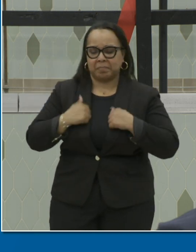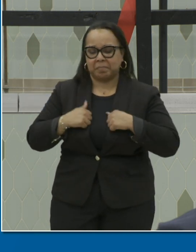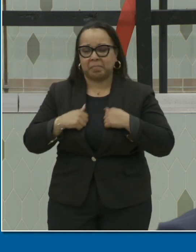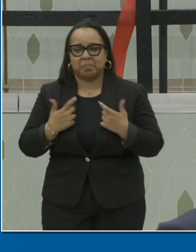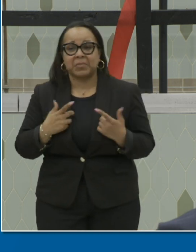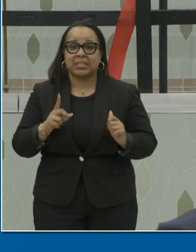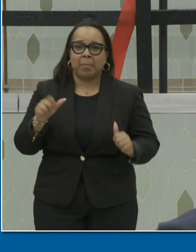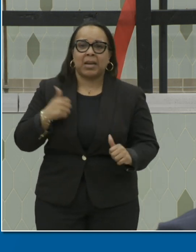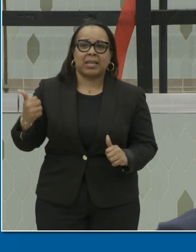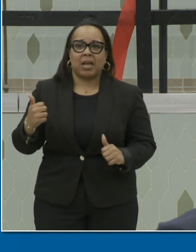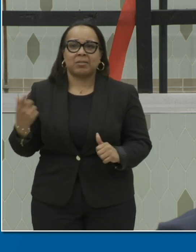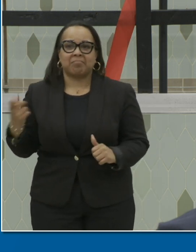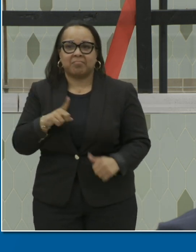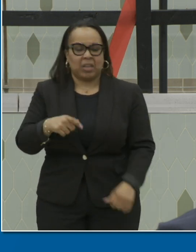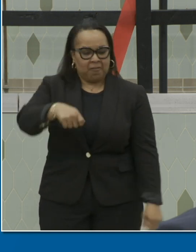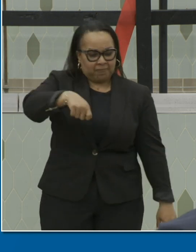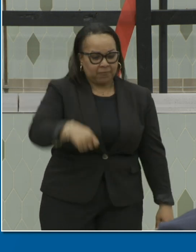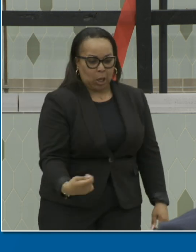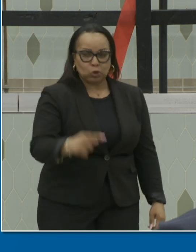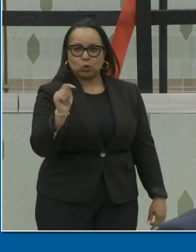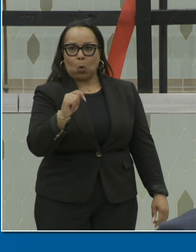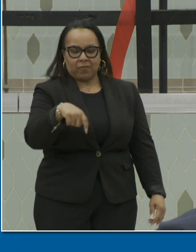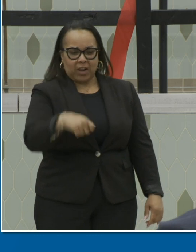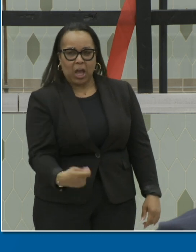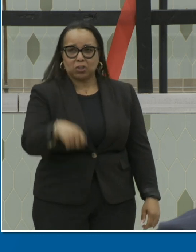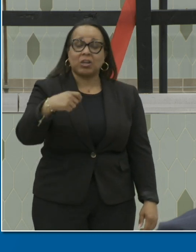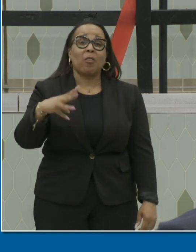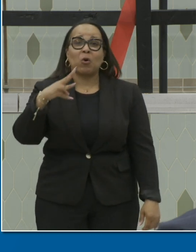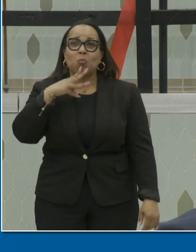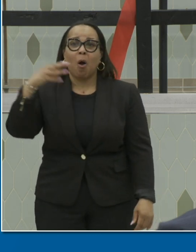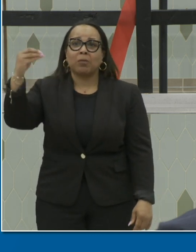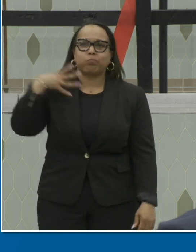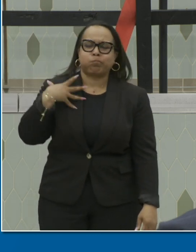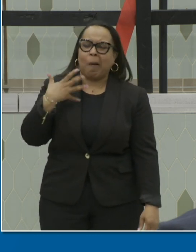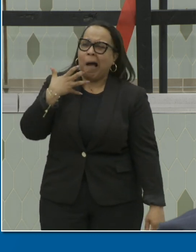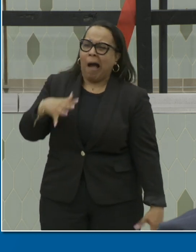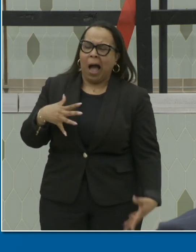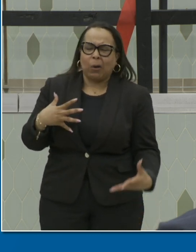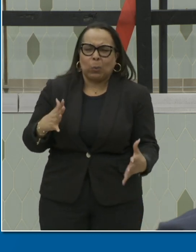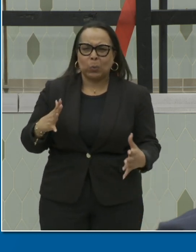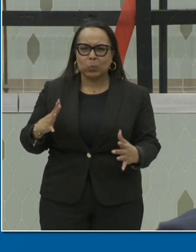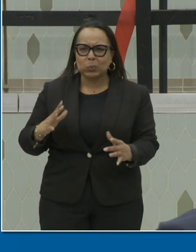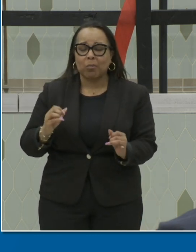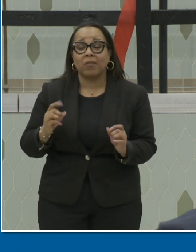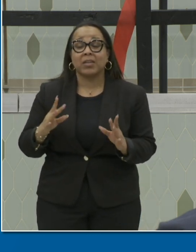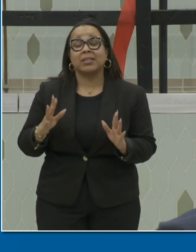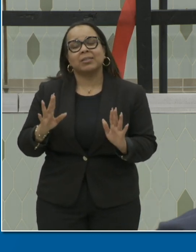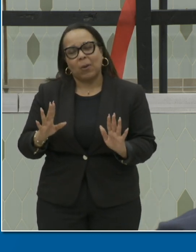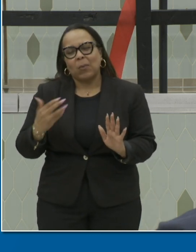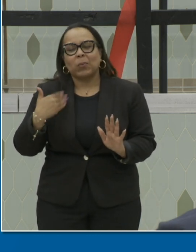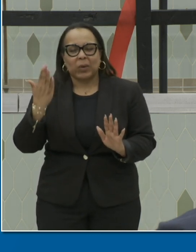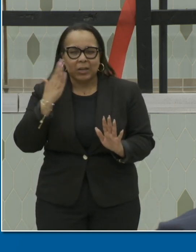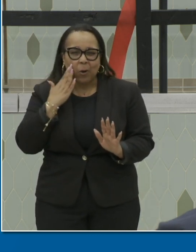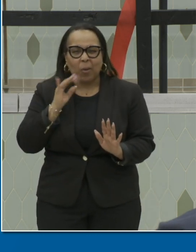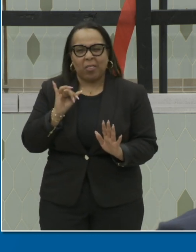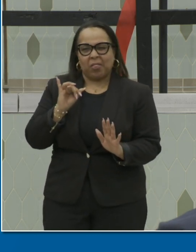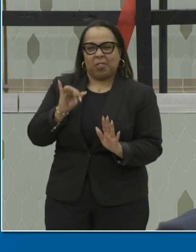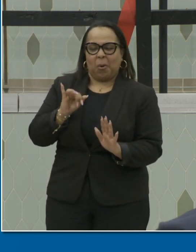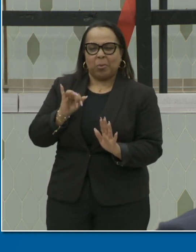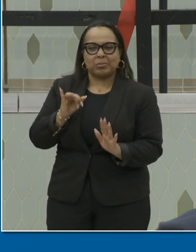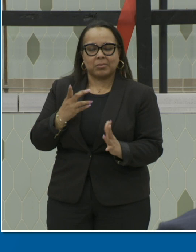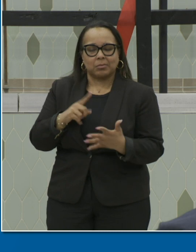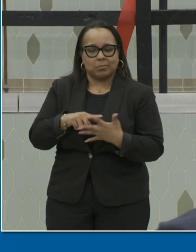and somebody else comes in and flushes all the toilets, and then the water's scalding. Okay, so we know those